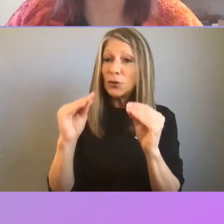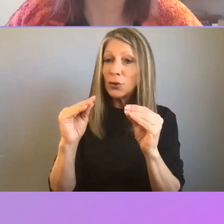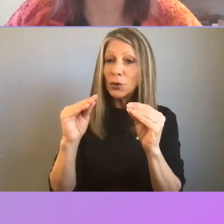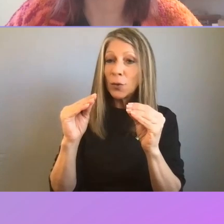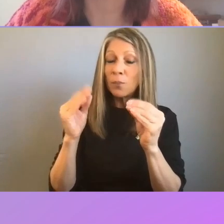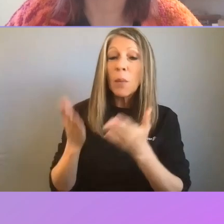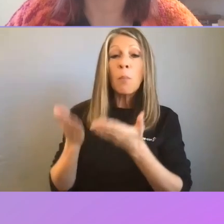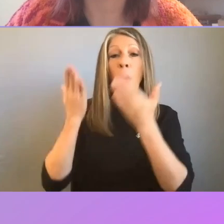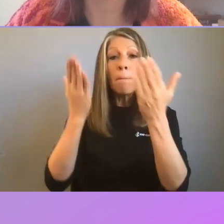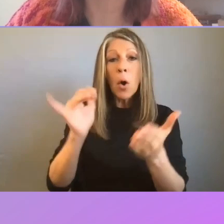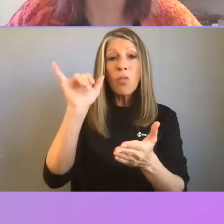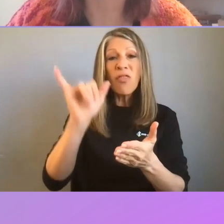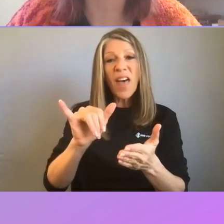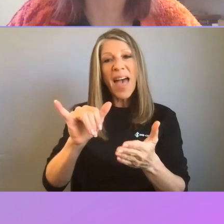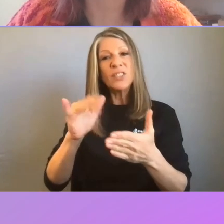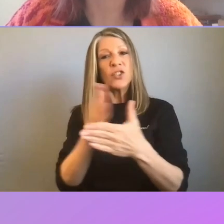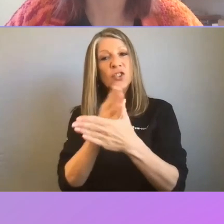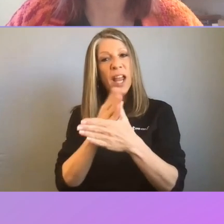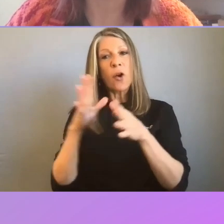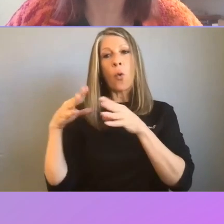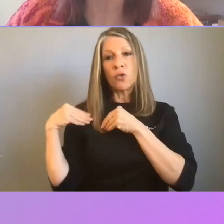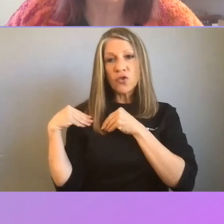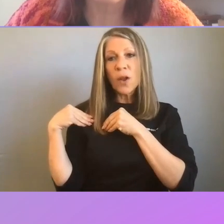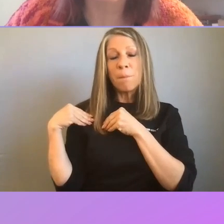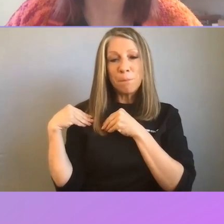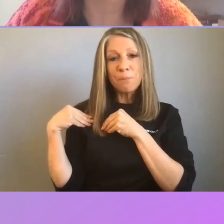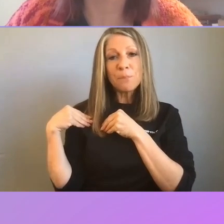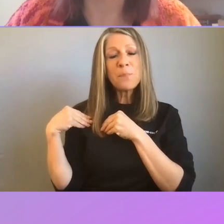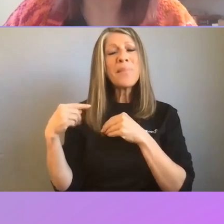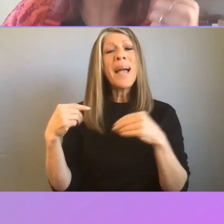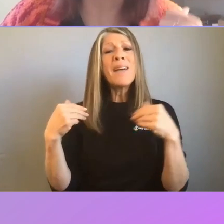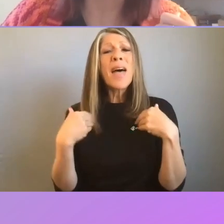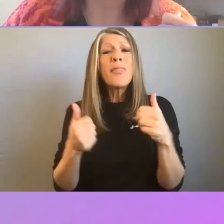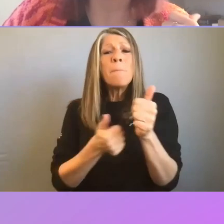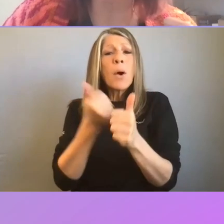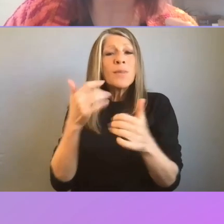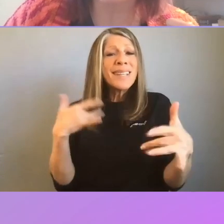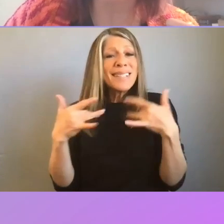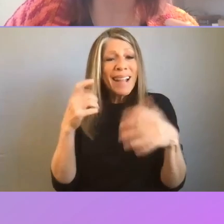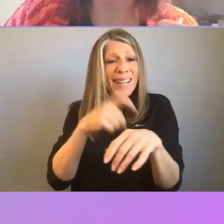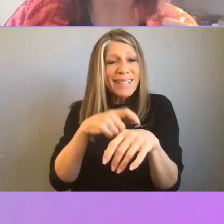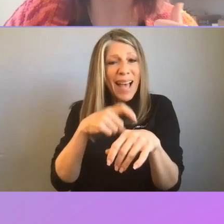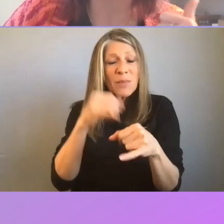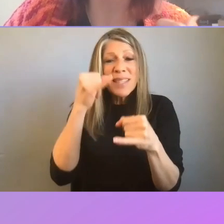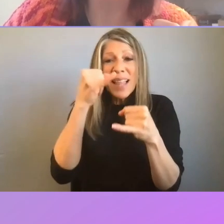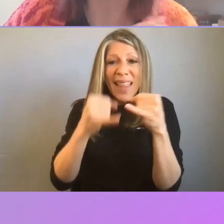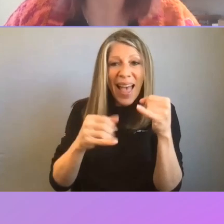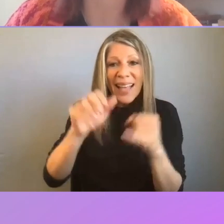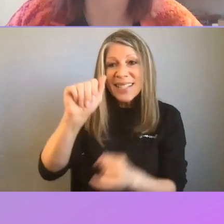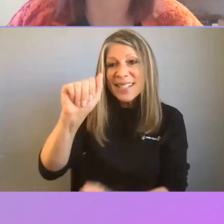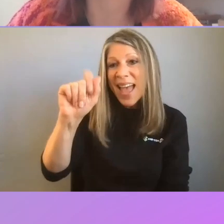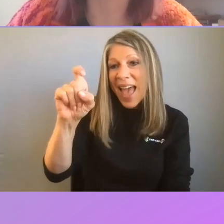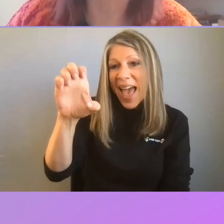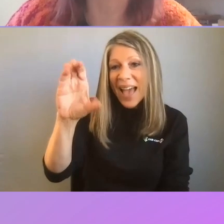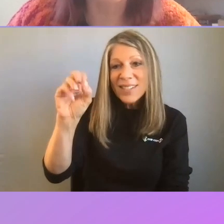that sense of shared ownership. I have had the most exciting times, even the last couple of AXCON